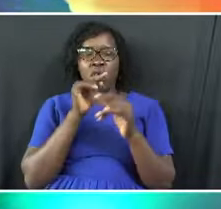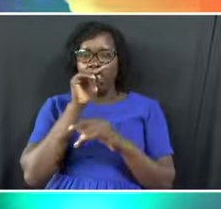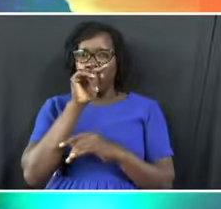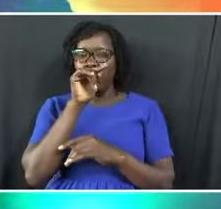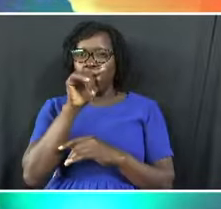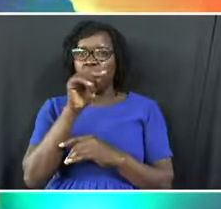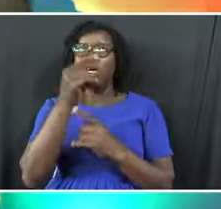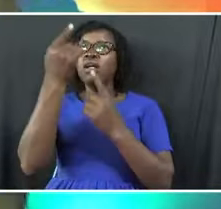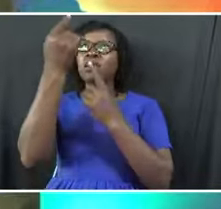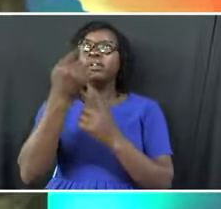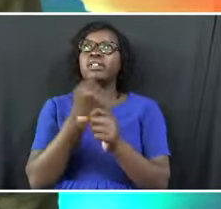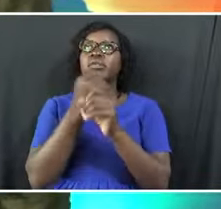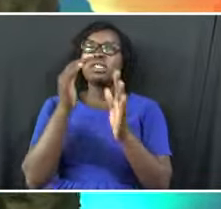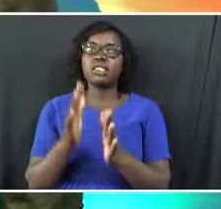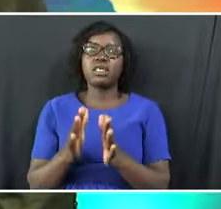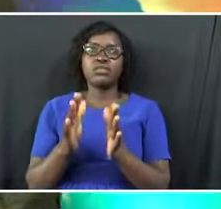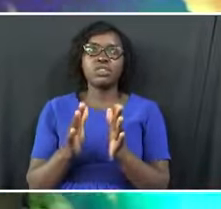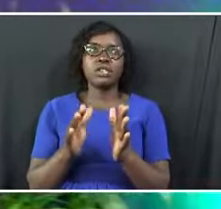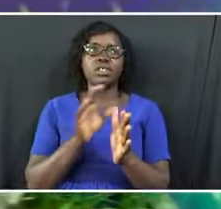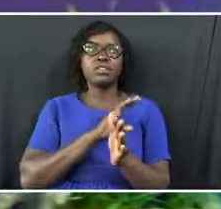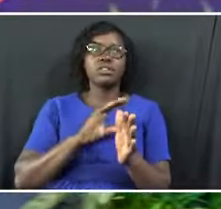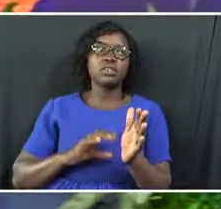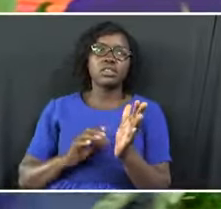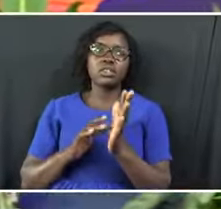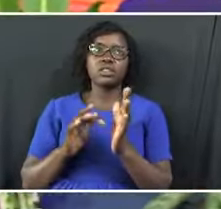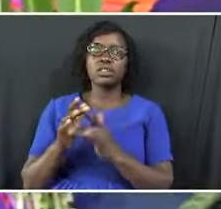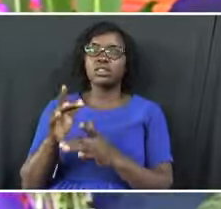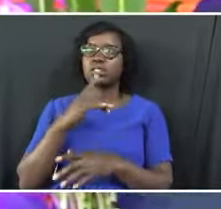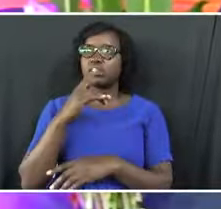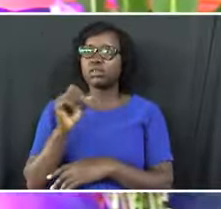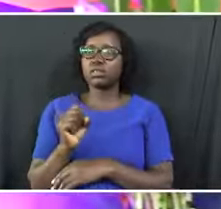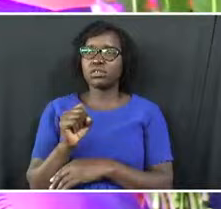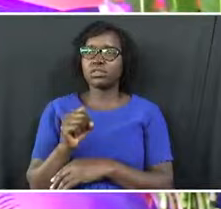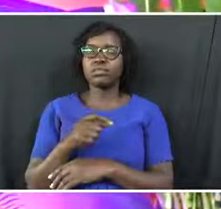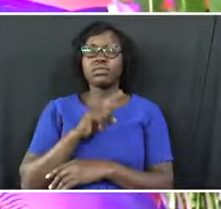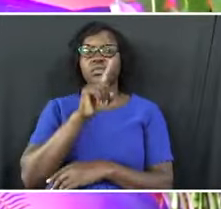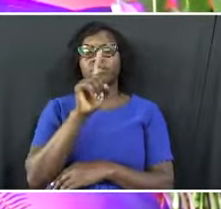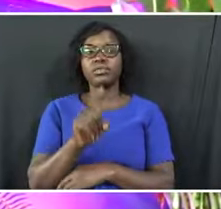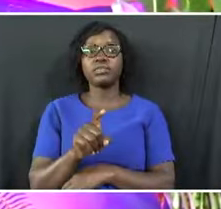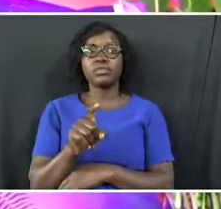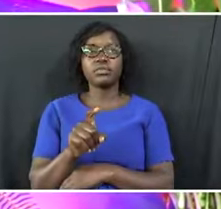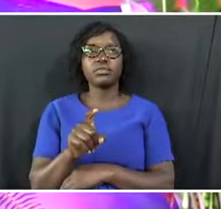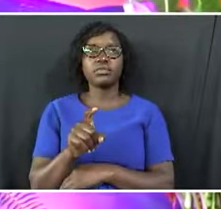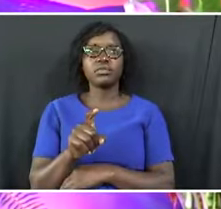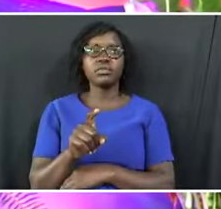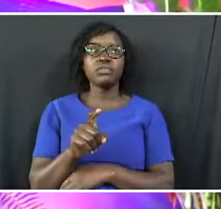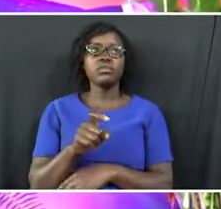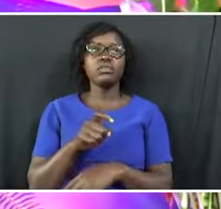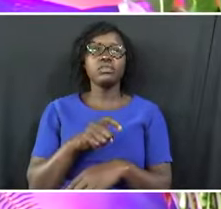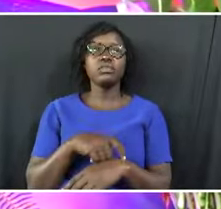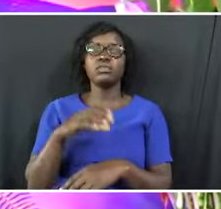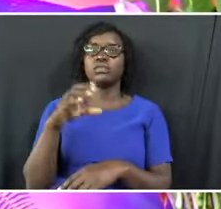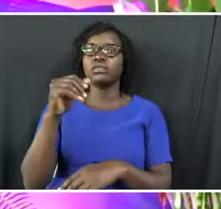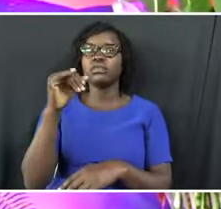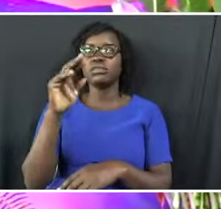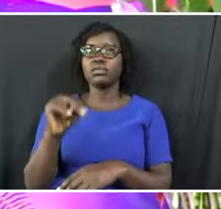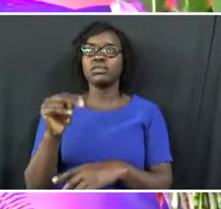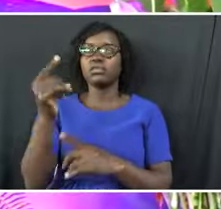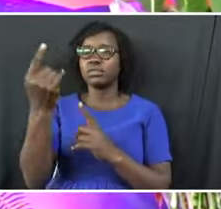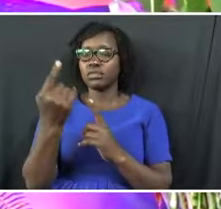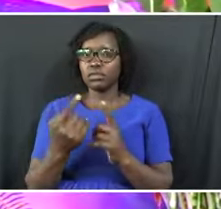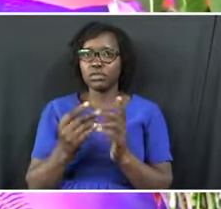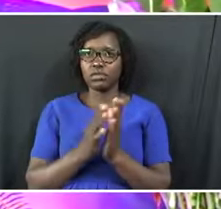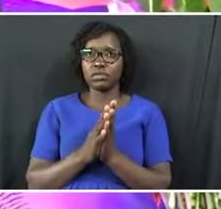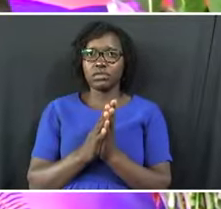to the coming Savior, Christ Jesus. So my question here is, when Cain came with